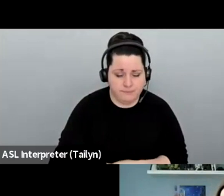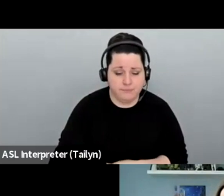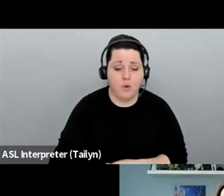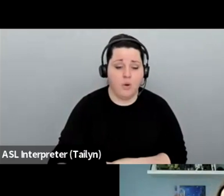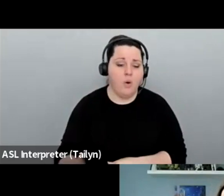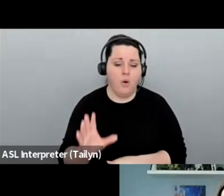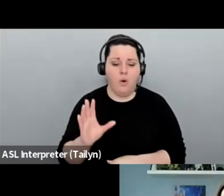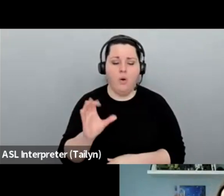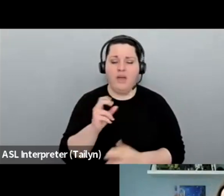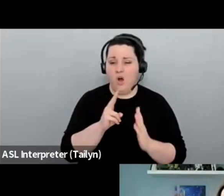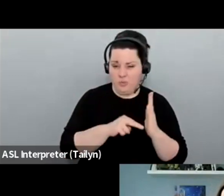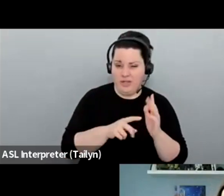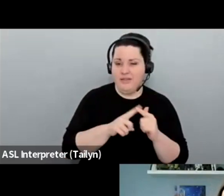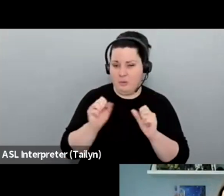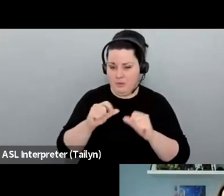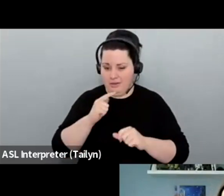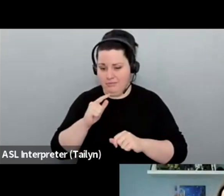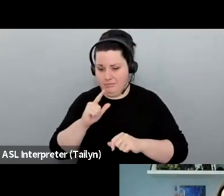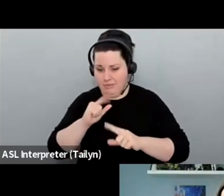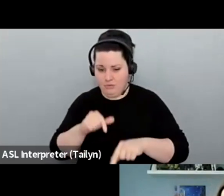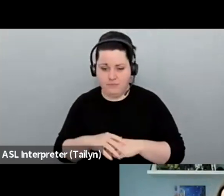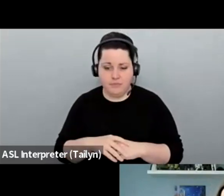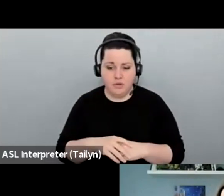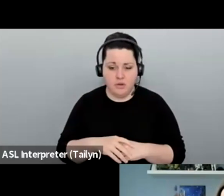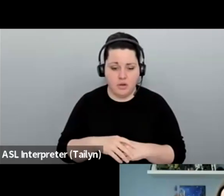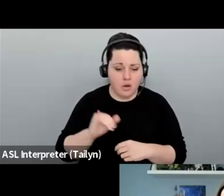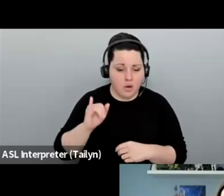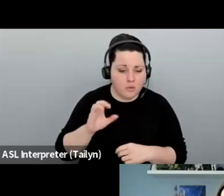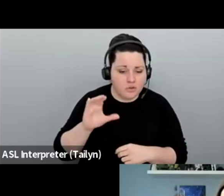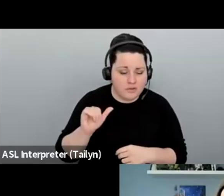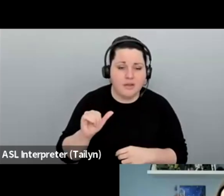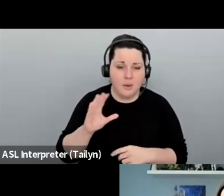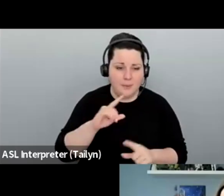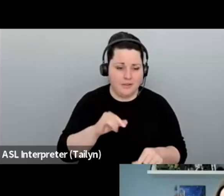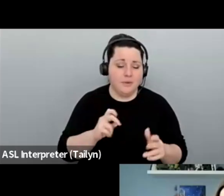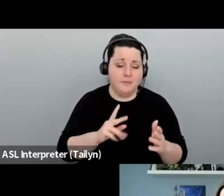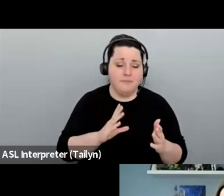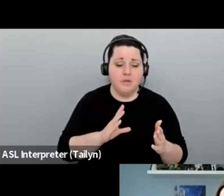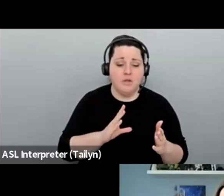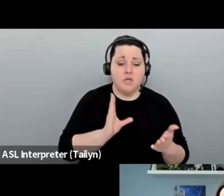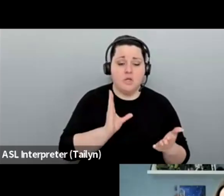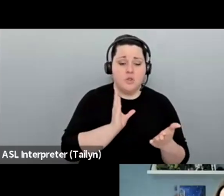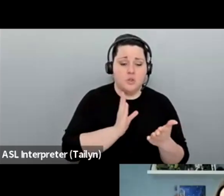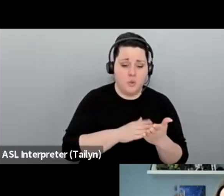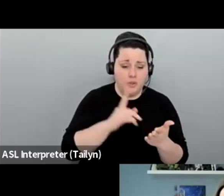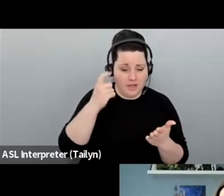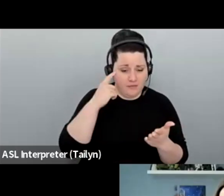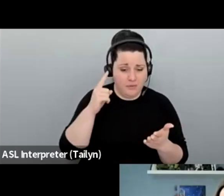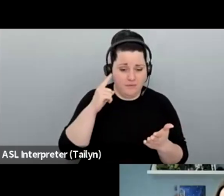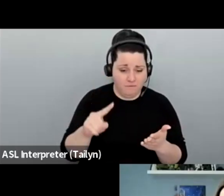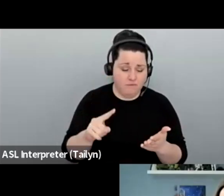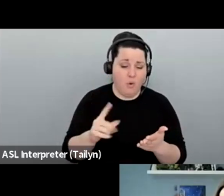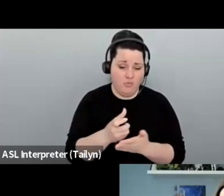Suing the, I'll read it and then you guys can tell me who should. Oh, Jessica is going to grab this one. Suing the government for rescinded grants is